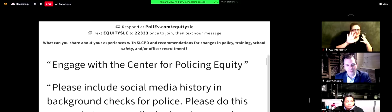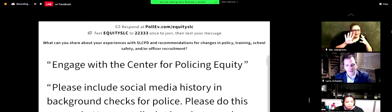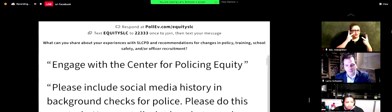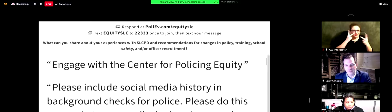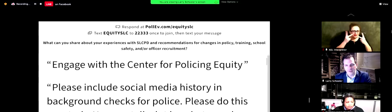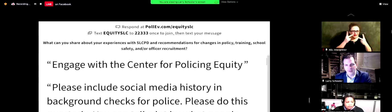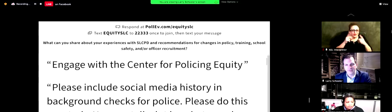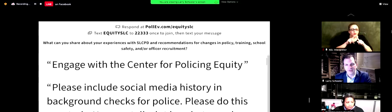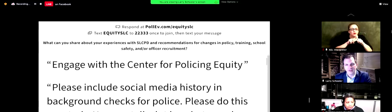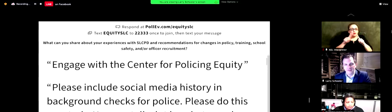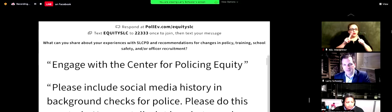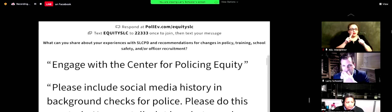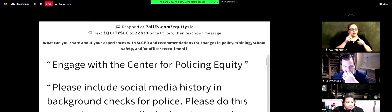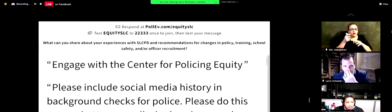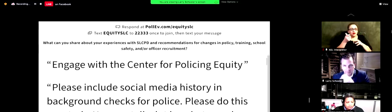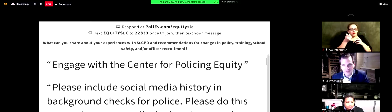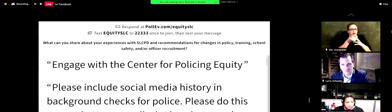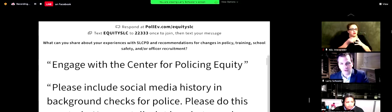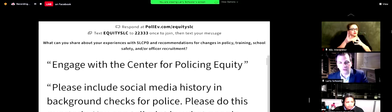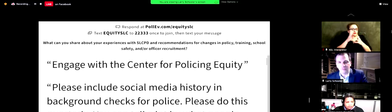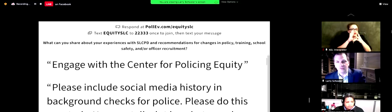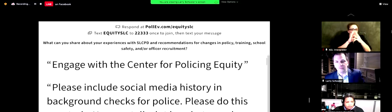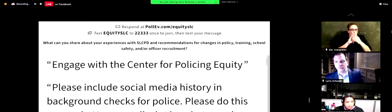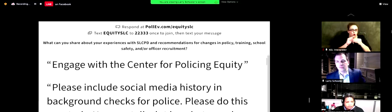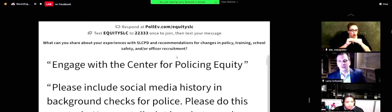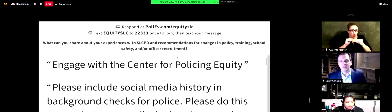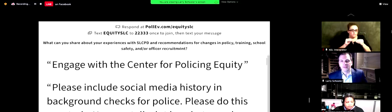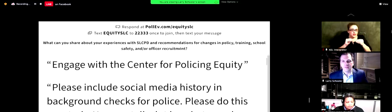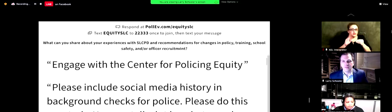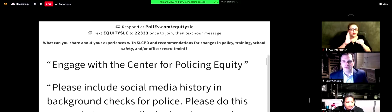are a number of comments, and I'll certainly be giving all of these